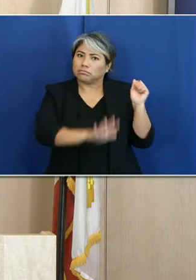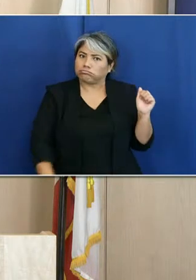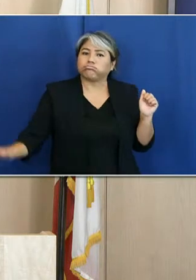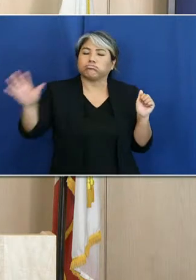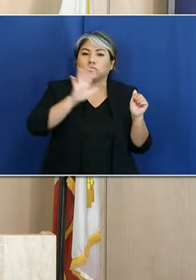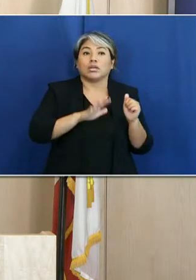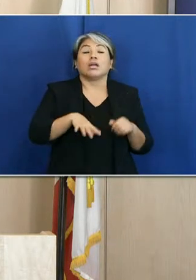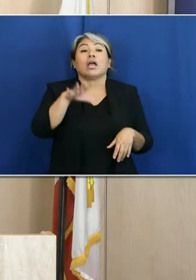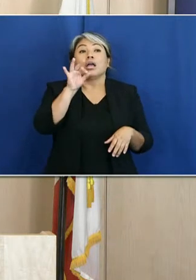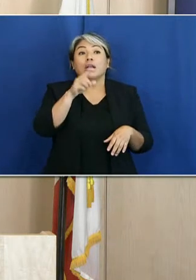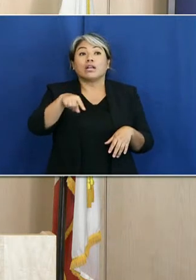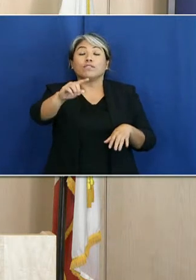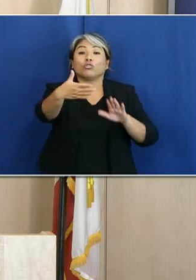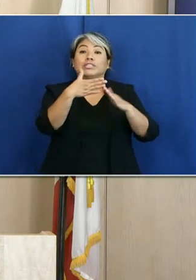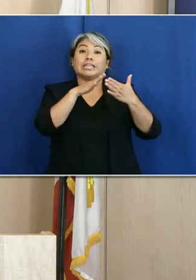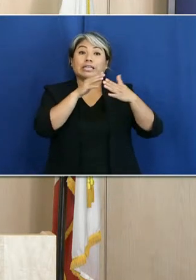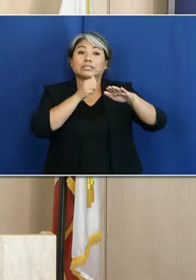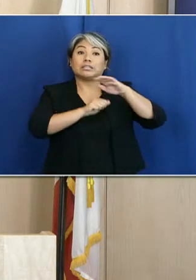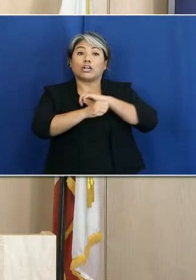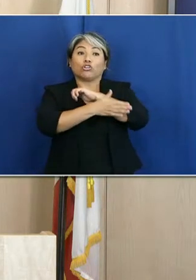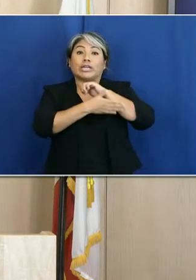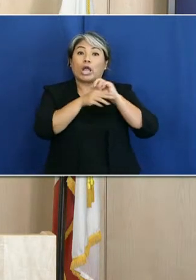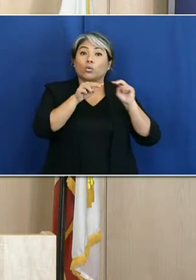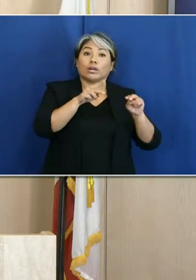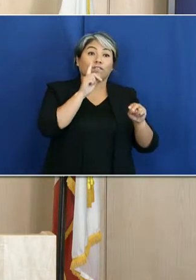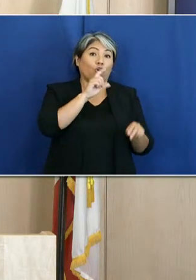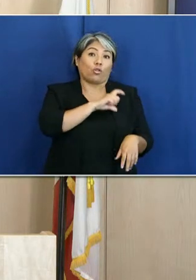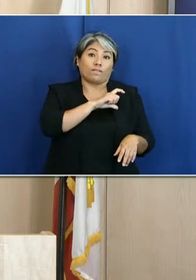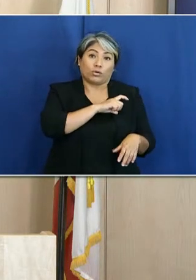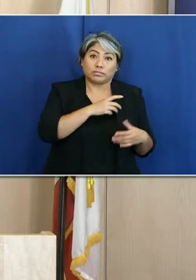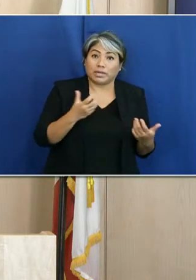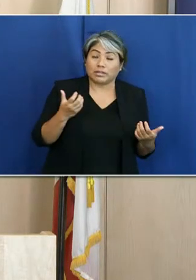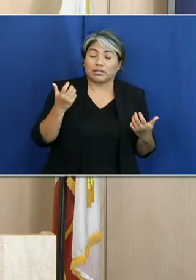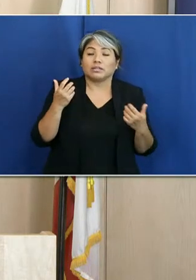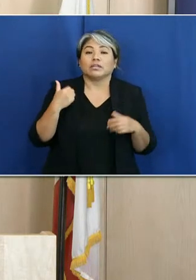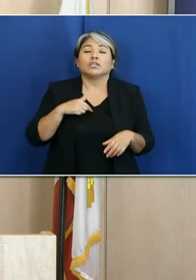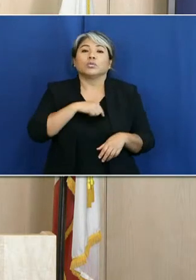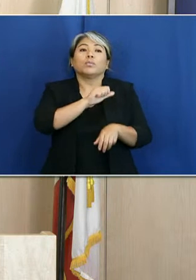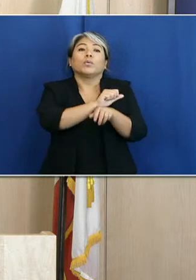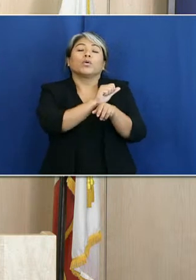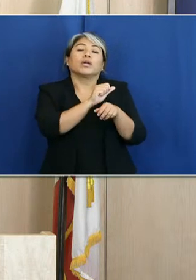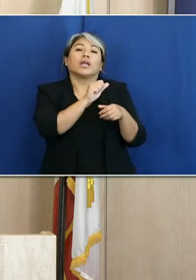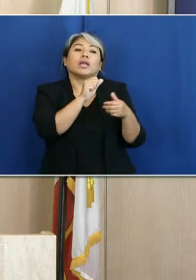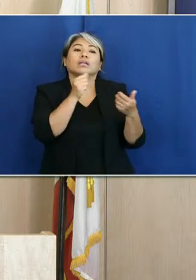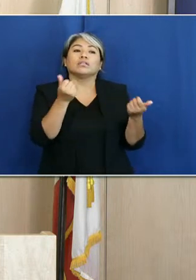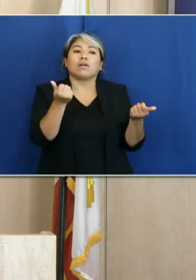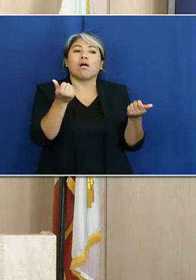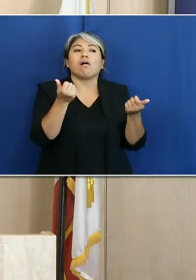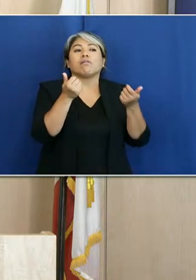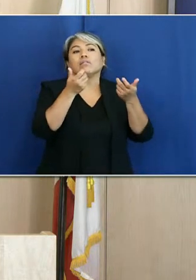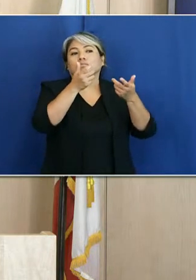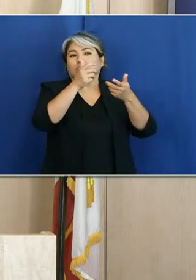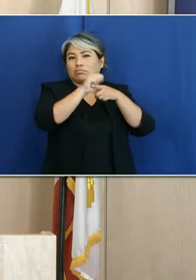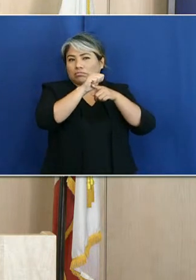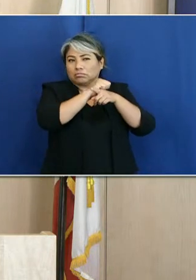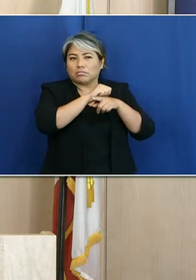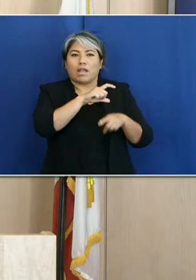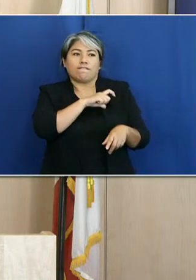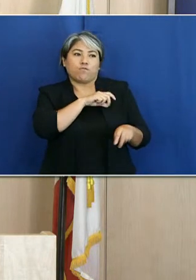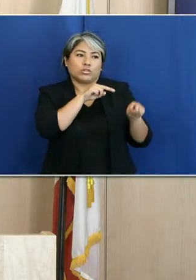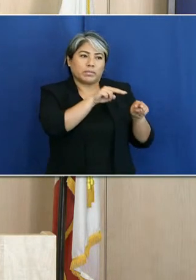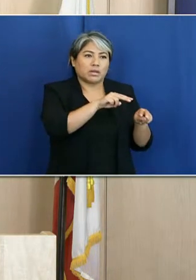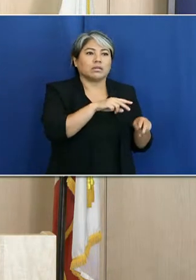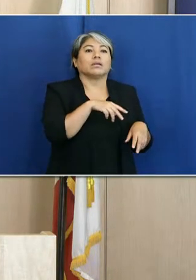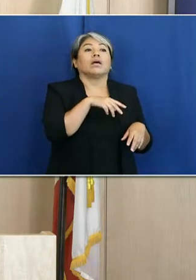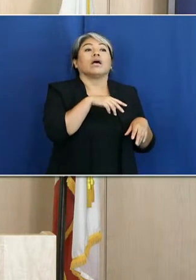9 of those cities are under the jurisdiction of the county for law enforcement, and so we'll be working on enforcement in those 9 cities. The